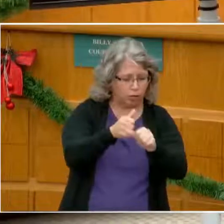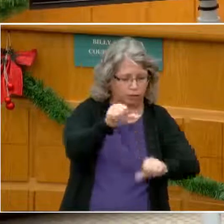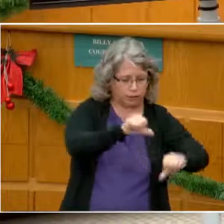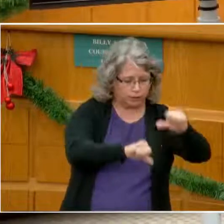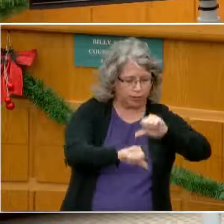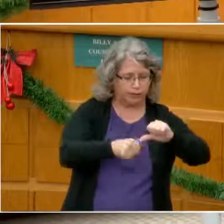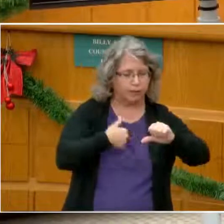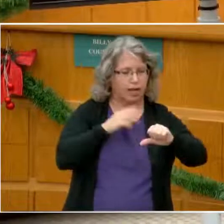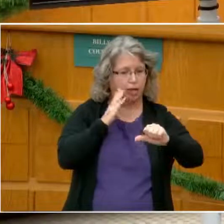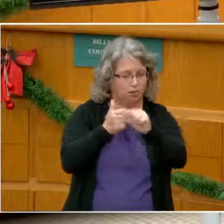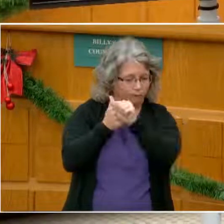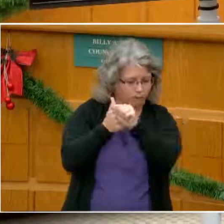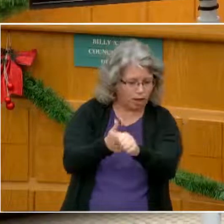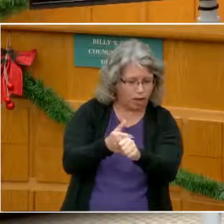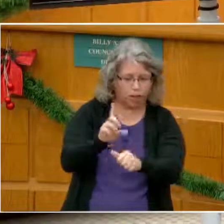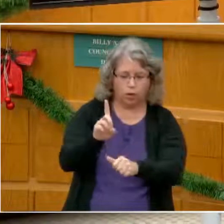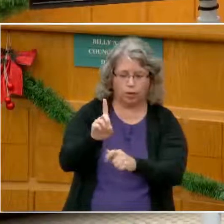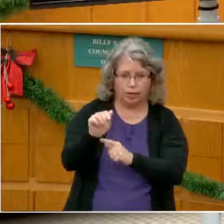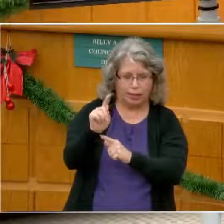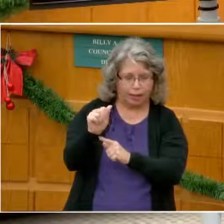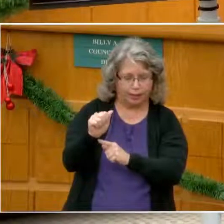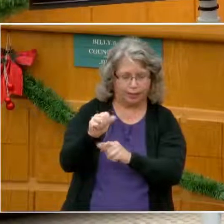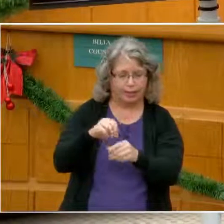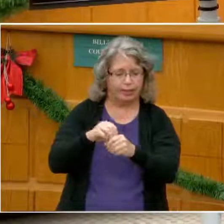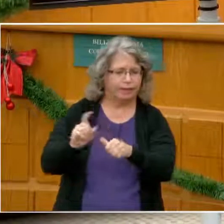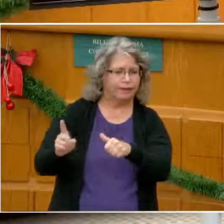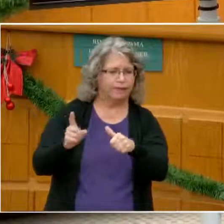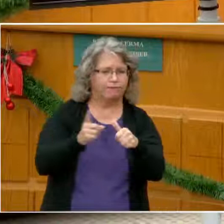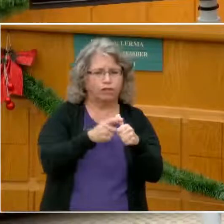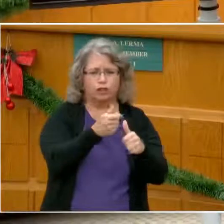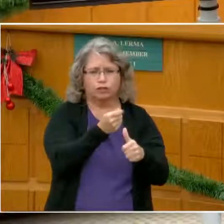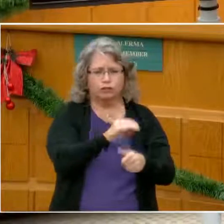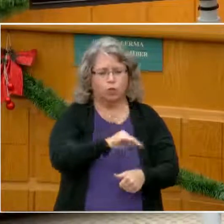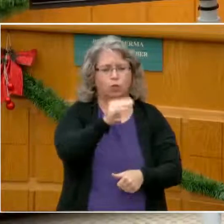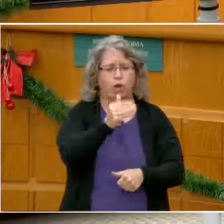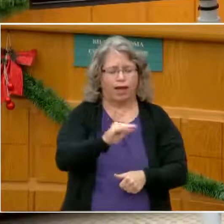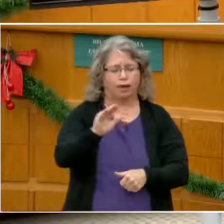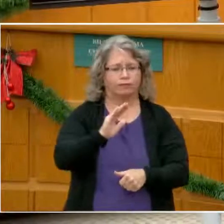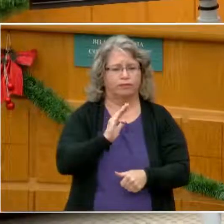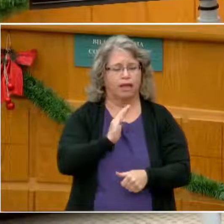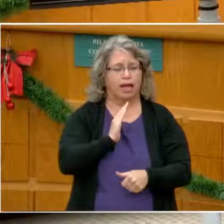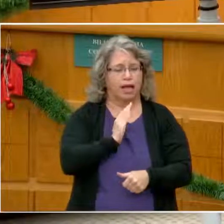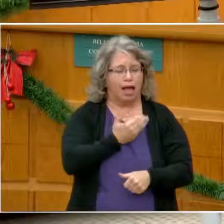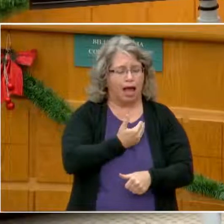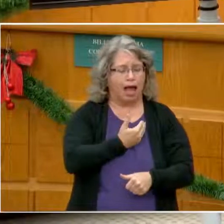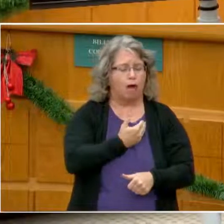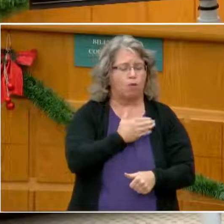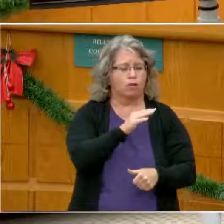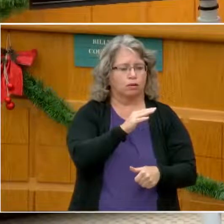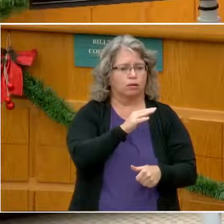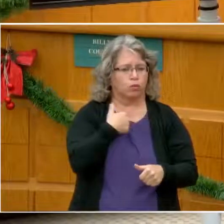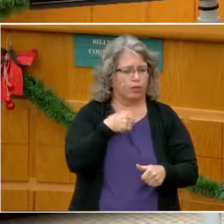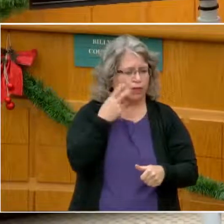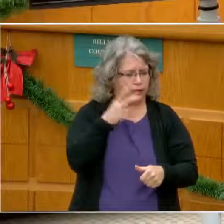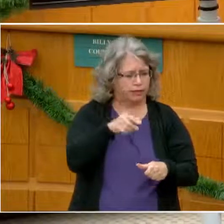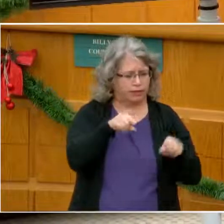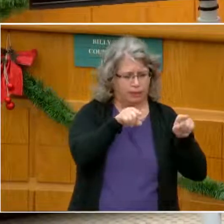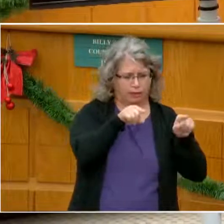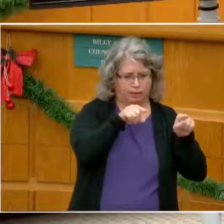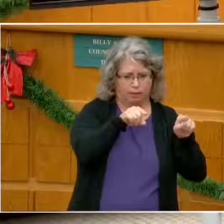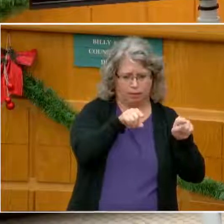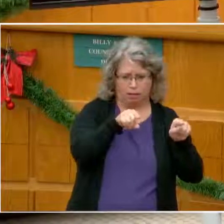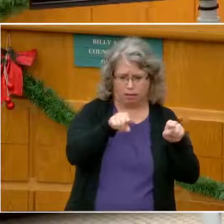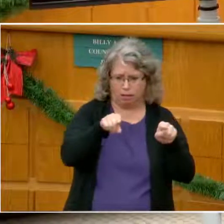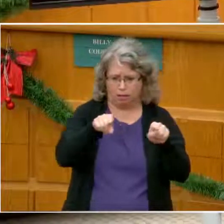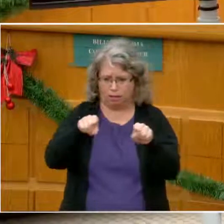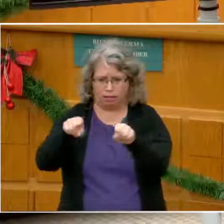waves, our case counts and our hospitalization rates tracked pretty well. There was such a correlation that we could actually make